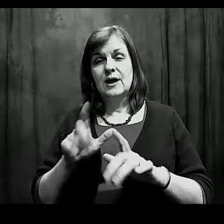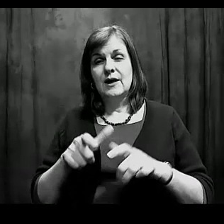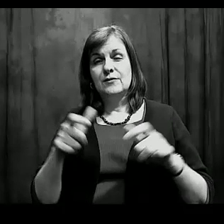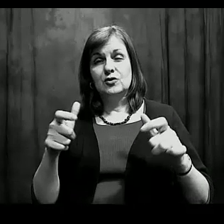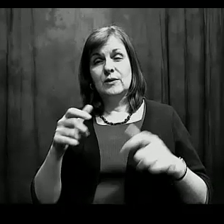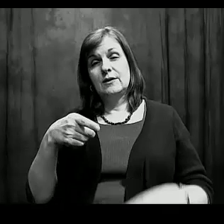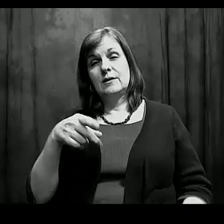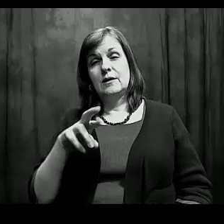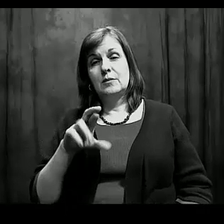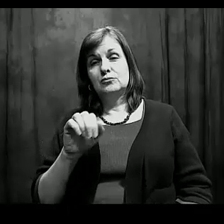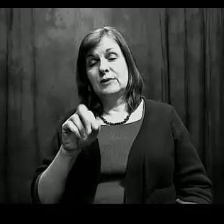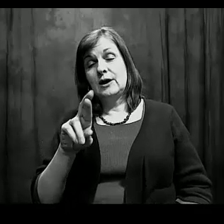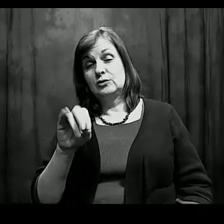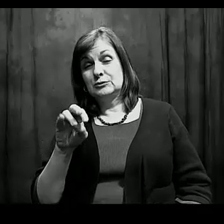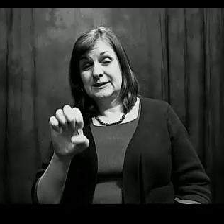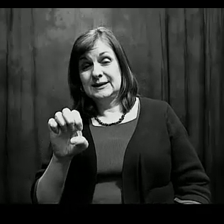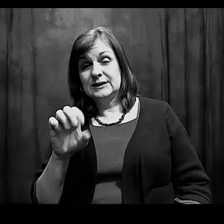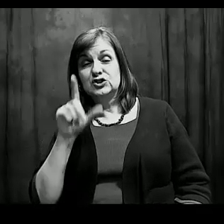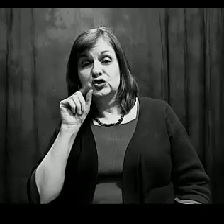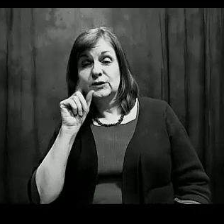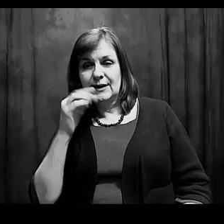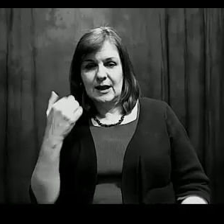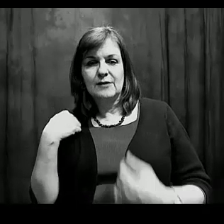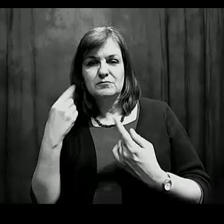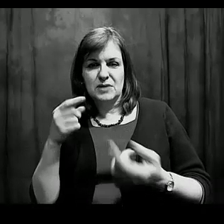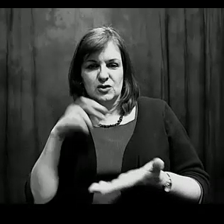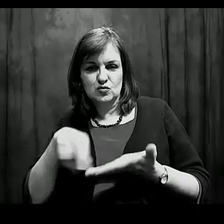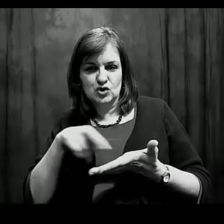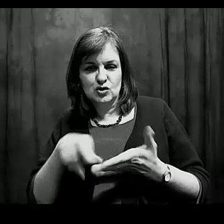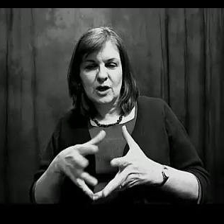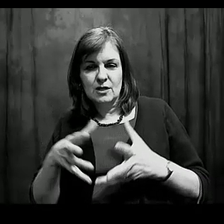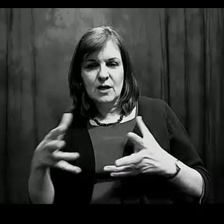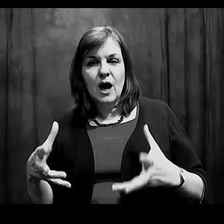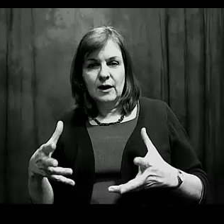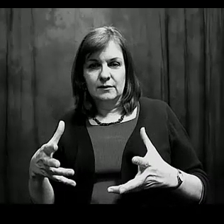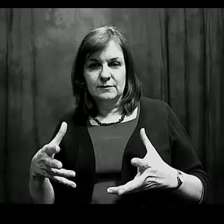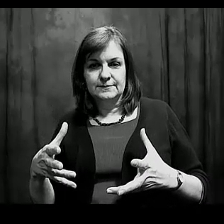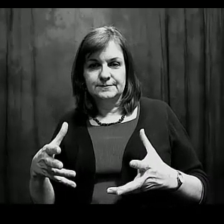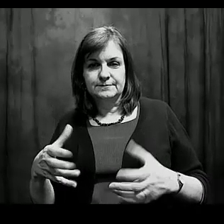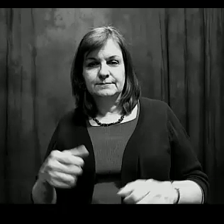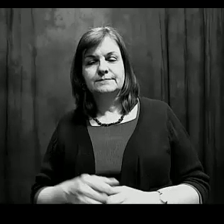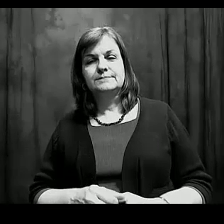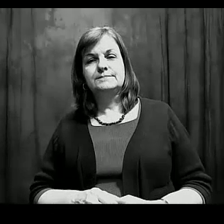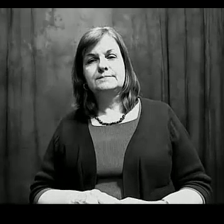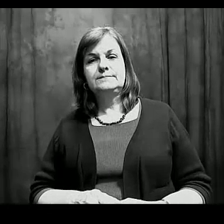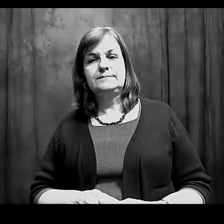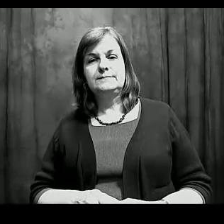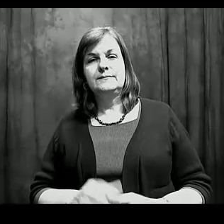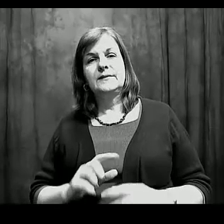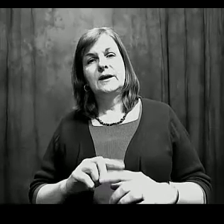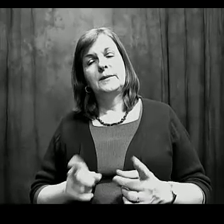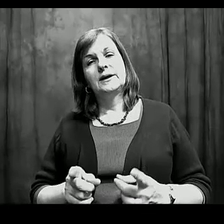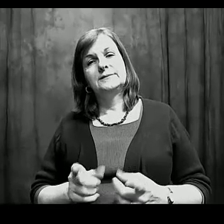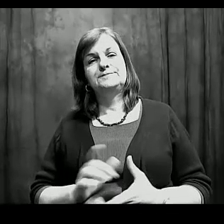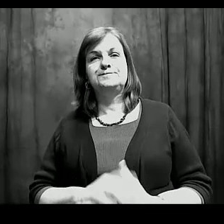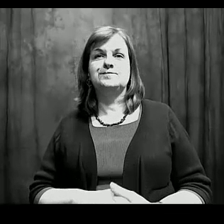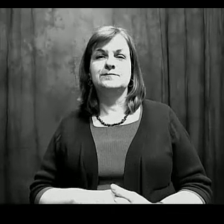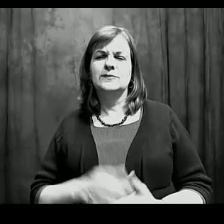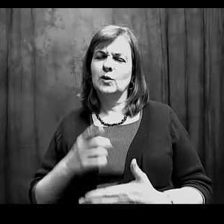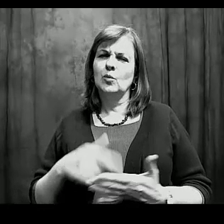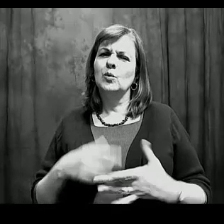said, the greater prairie chicken is one that has actually been studied excessively in populations.